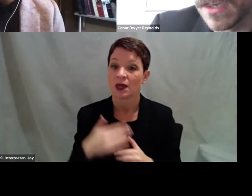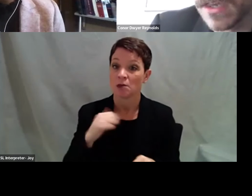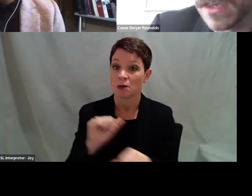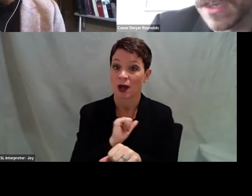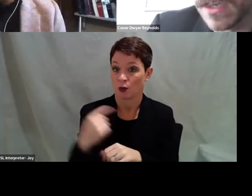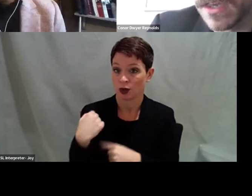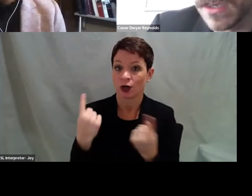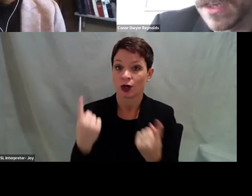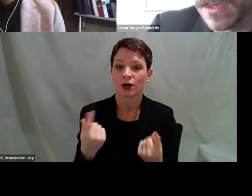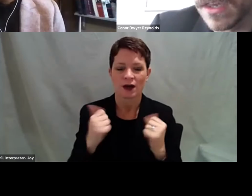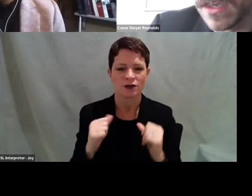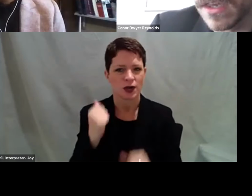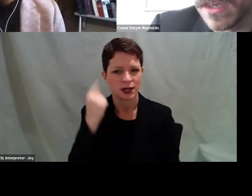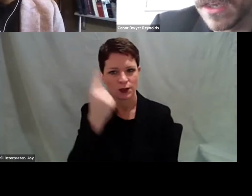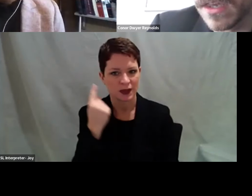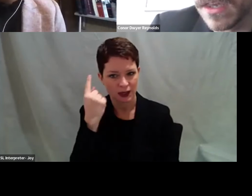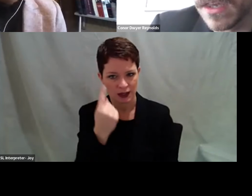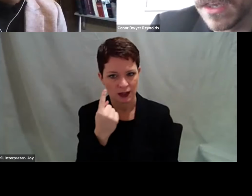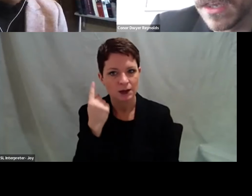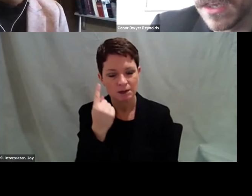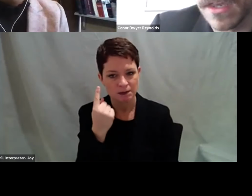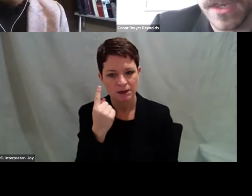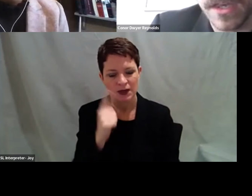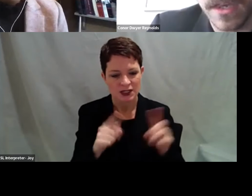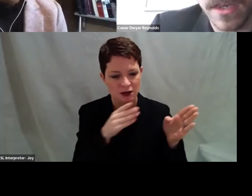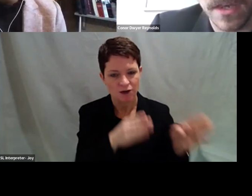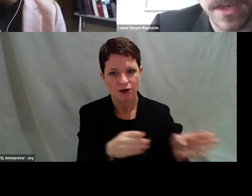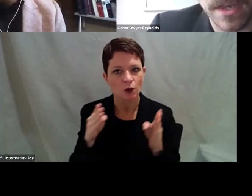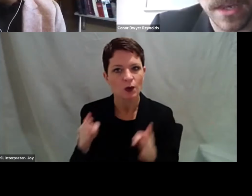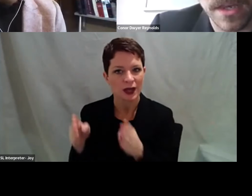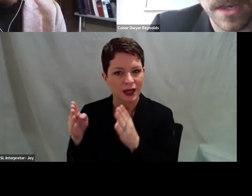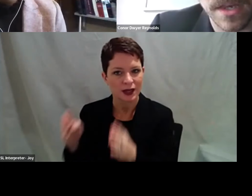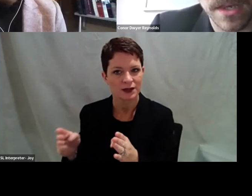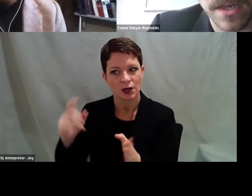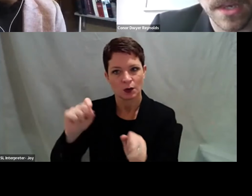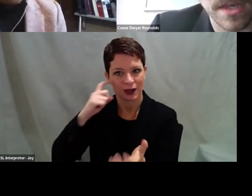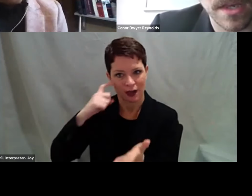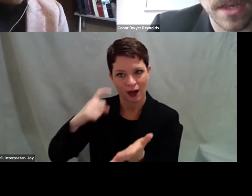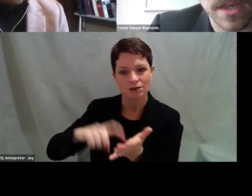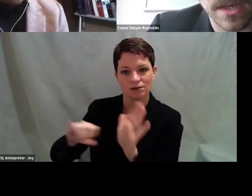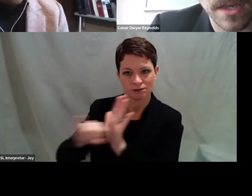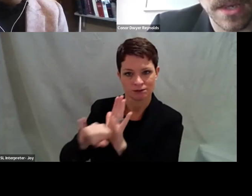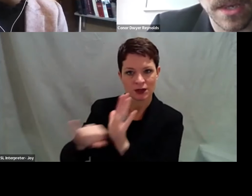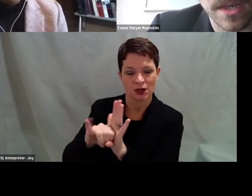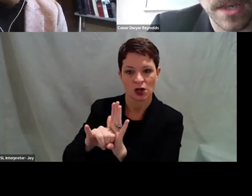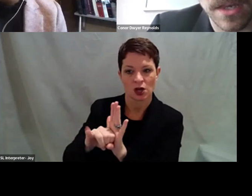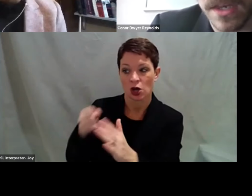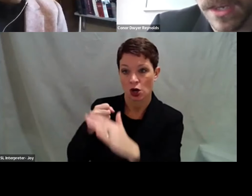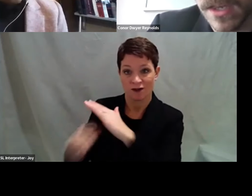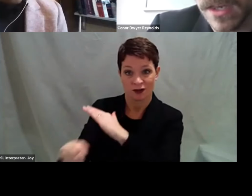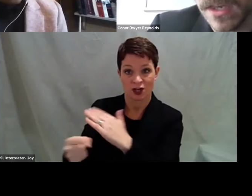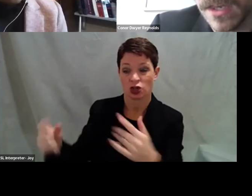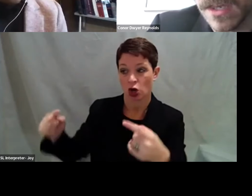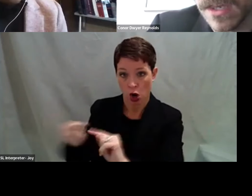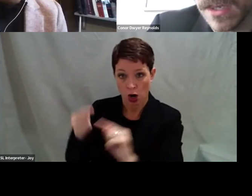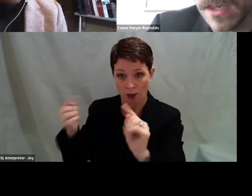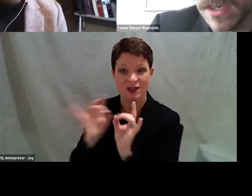tried to think through the ways that we can identify the harms of incarceration, the violence